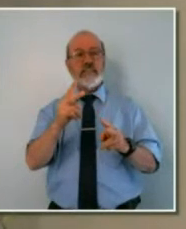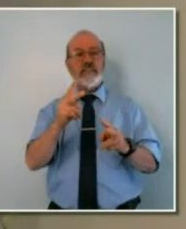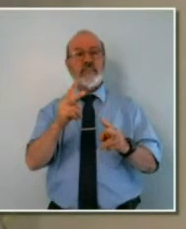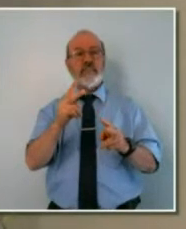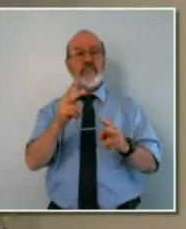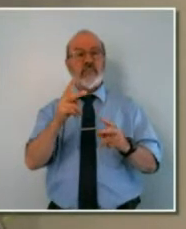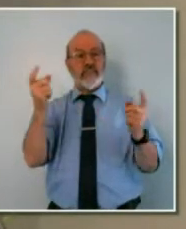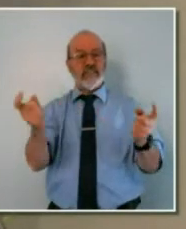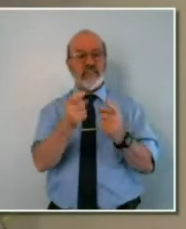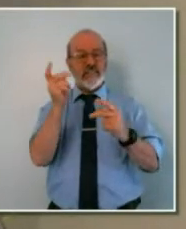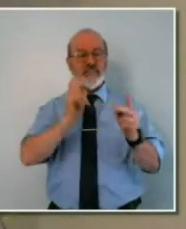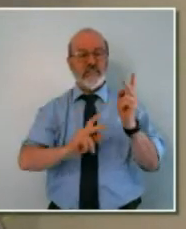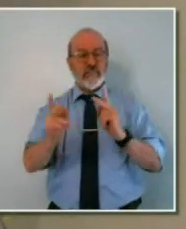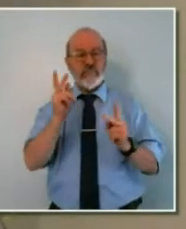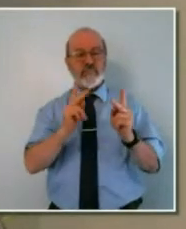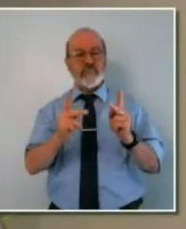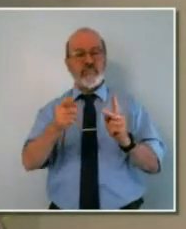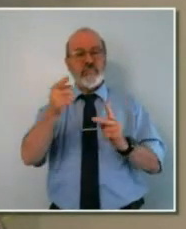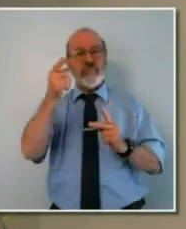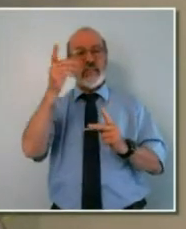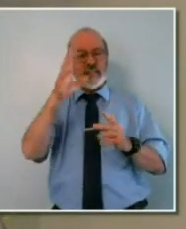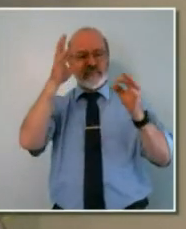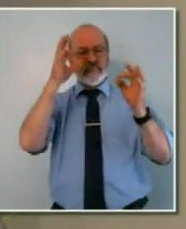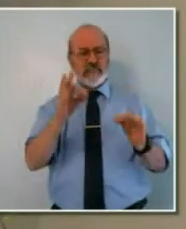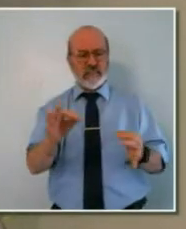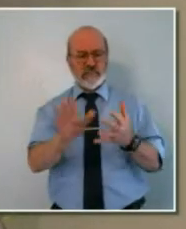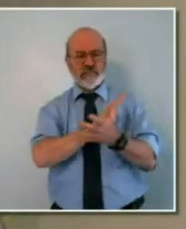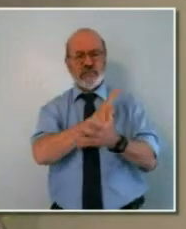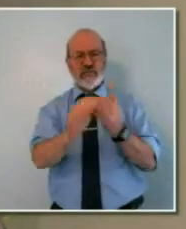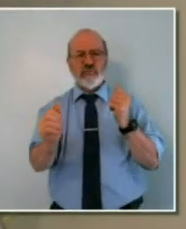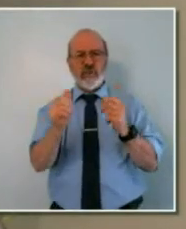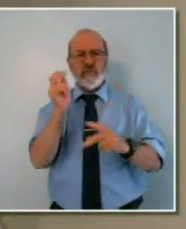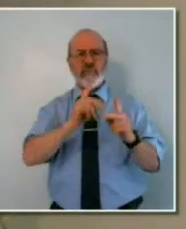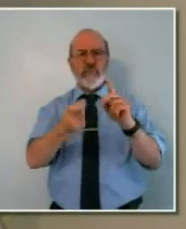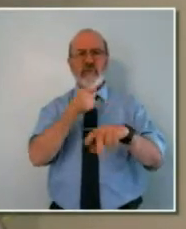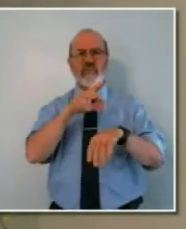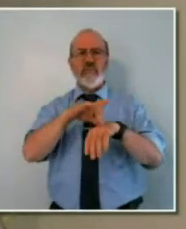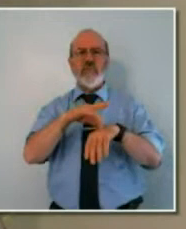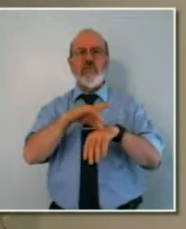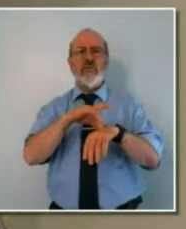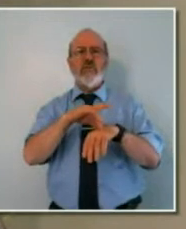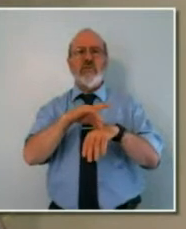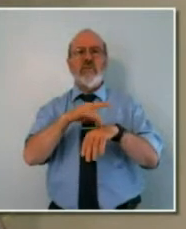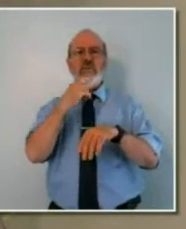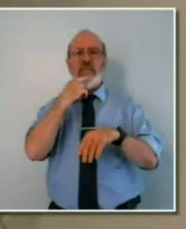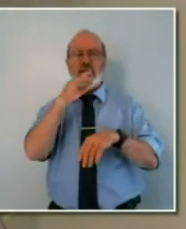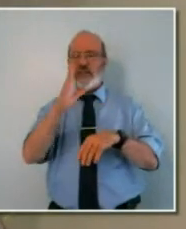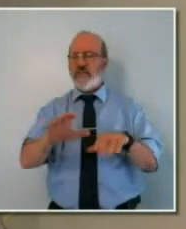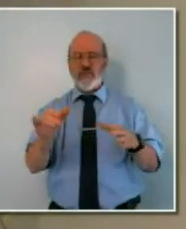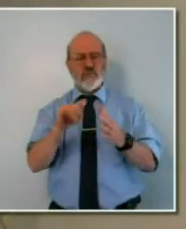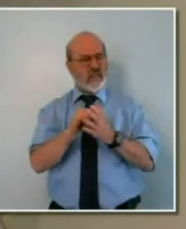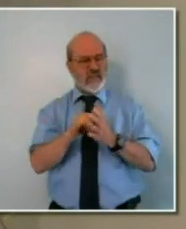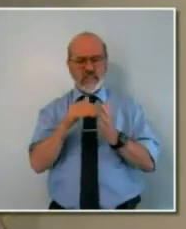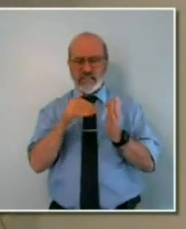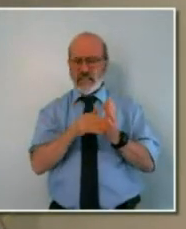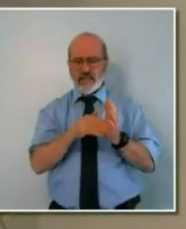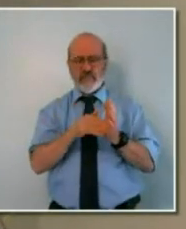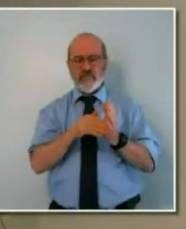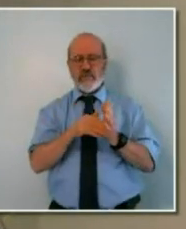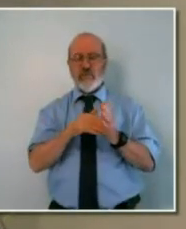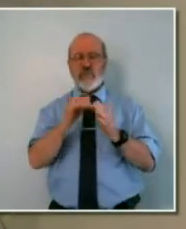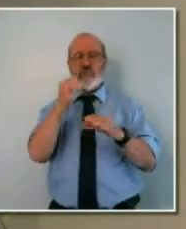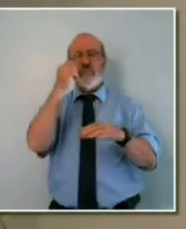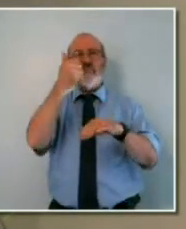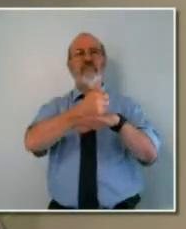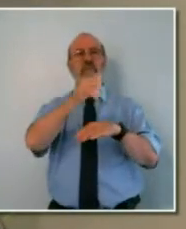of his people, and God who determined to destroy men from off the face of the earth, said, I'll never do that again. And so we set the rainbow in the